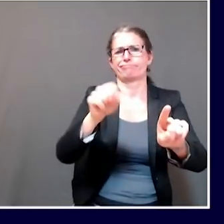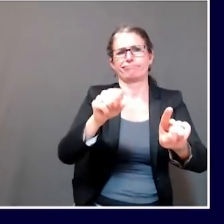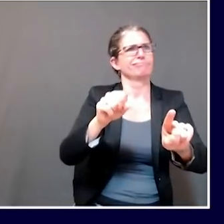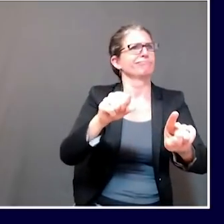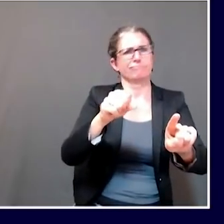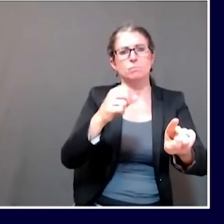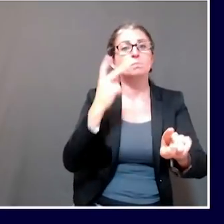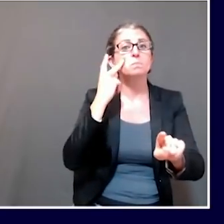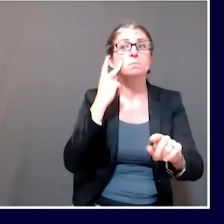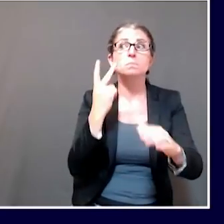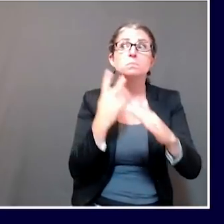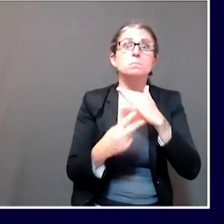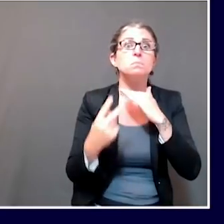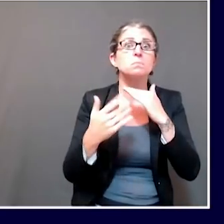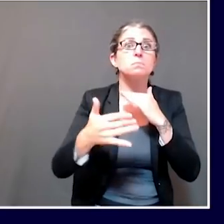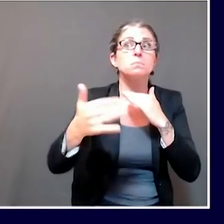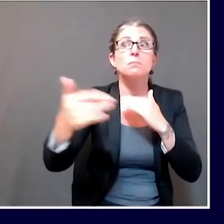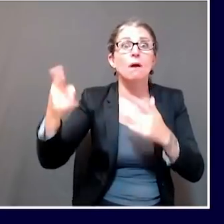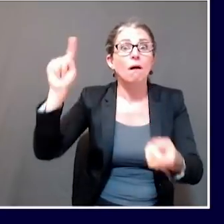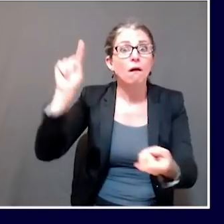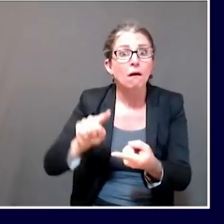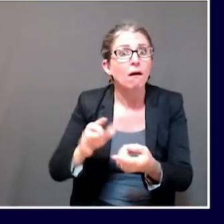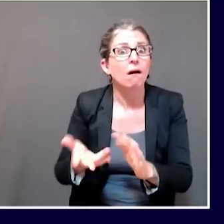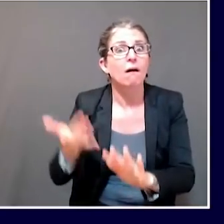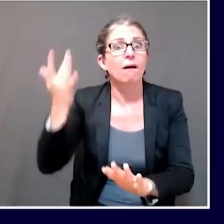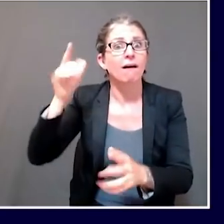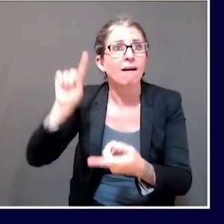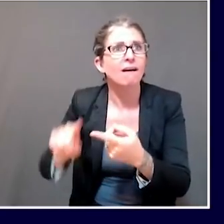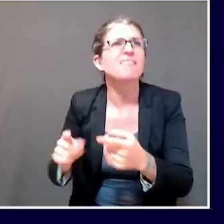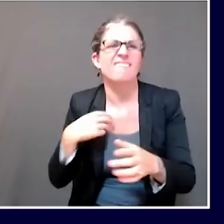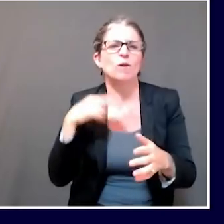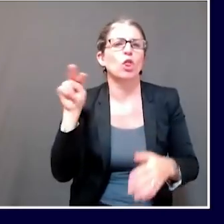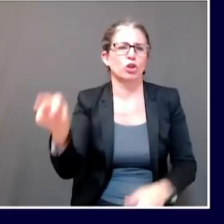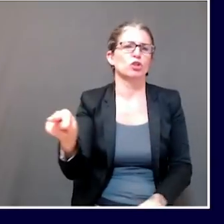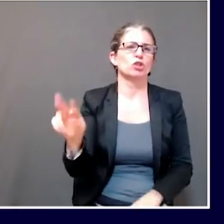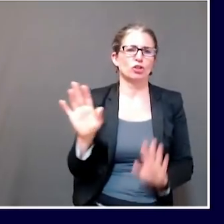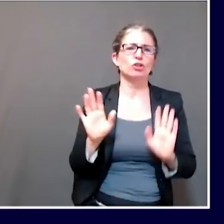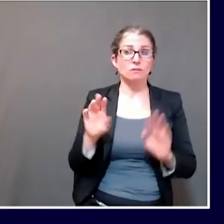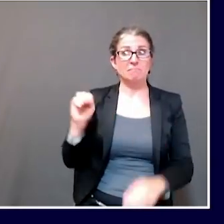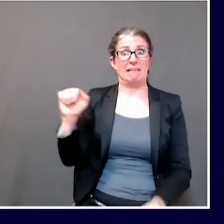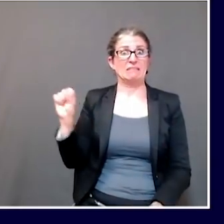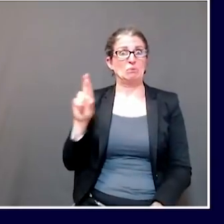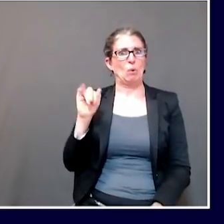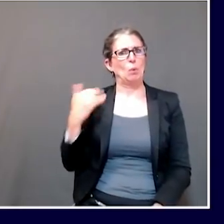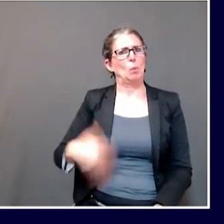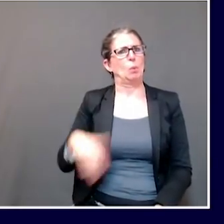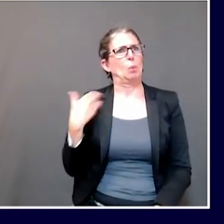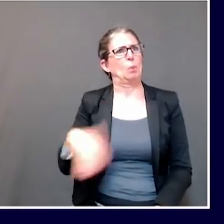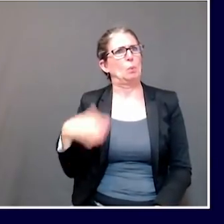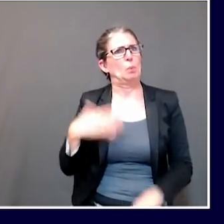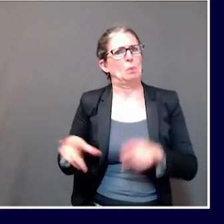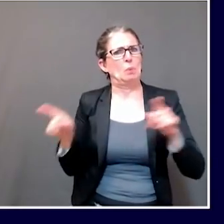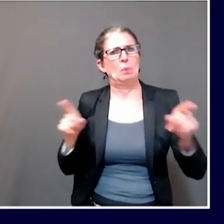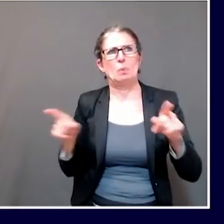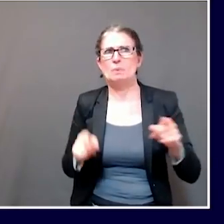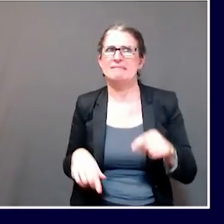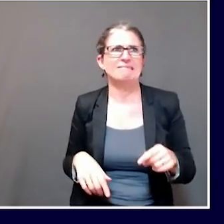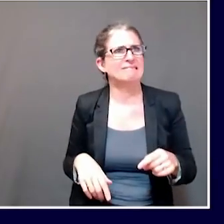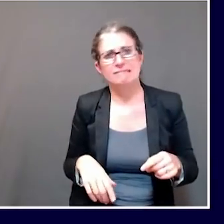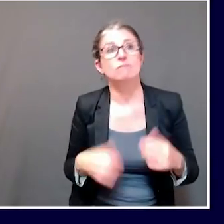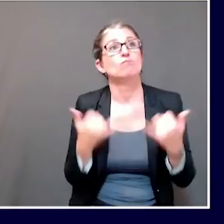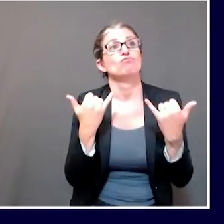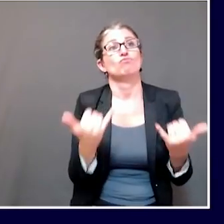way. See, for example, Massachusetts and Rhode Island. But as to the other state, all the states that are currently exempted, we